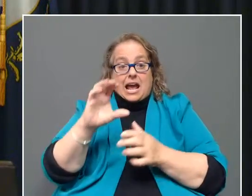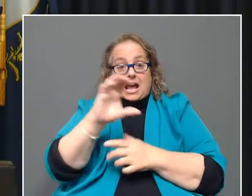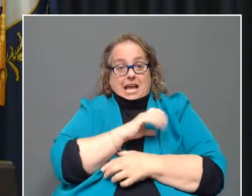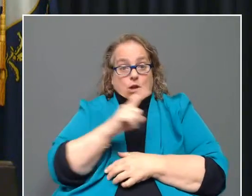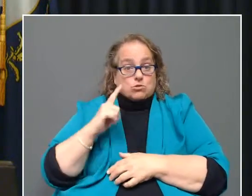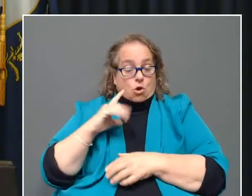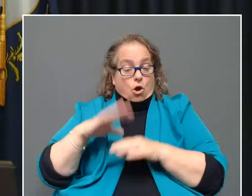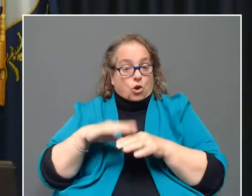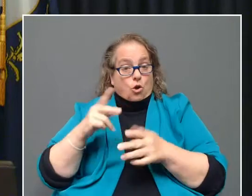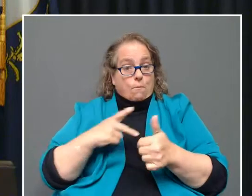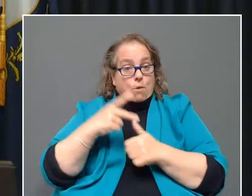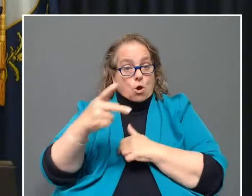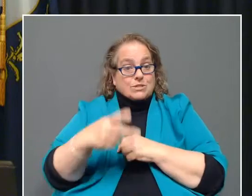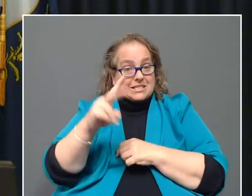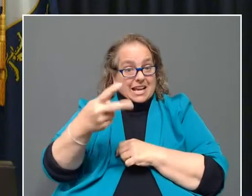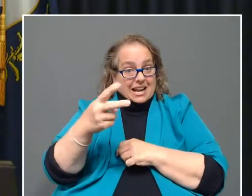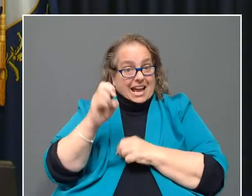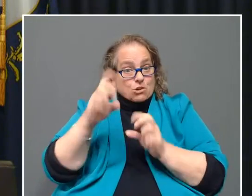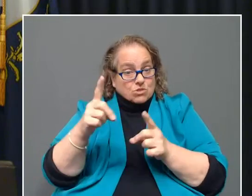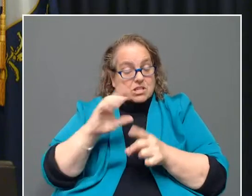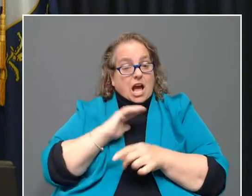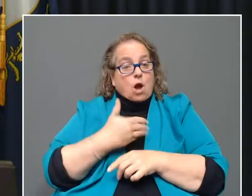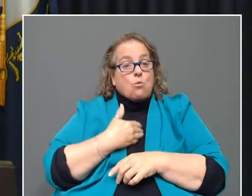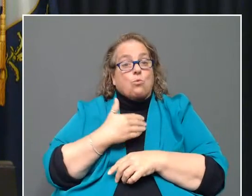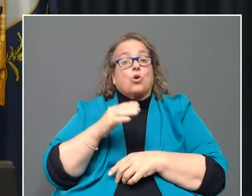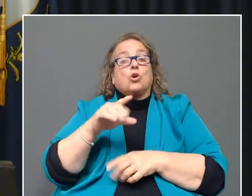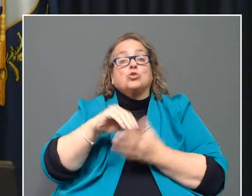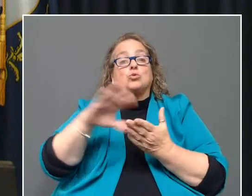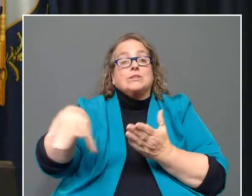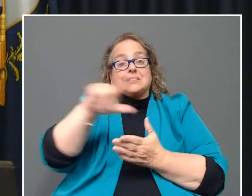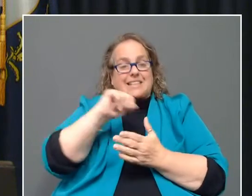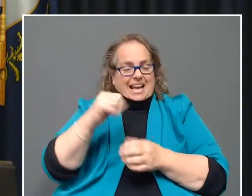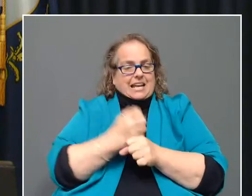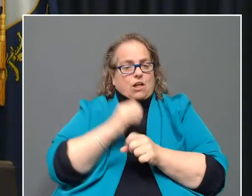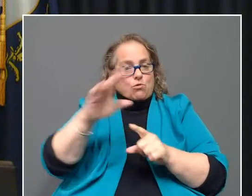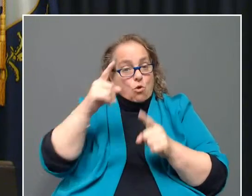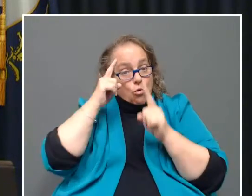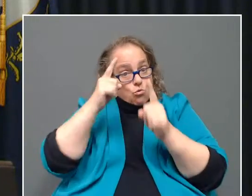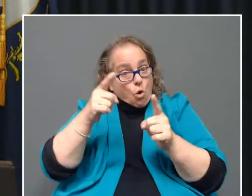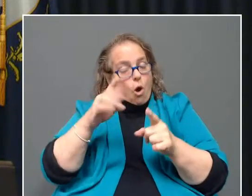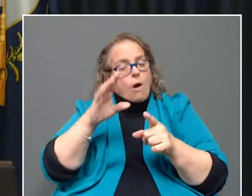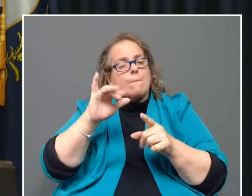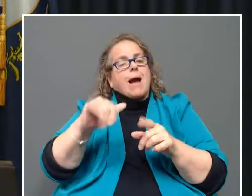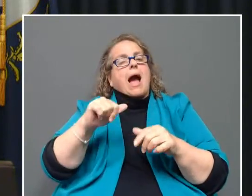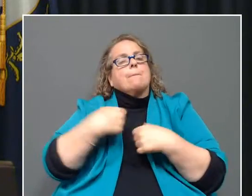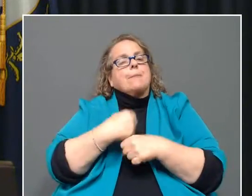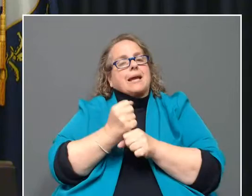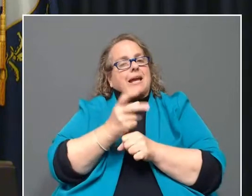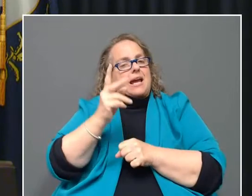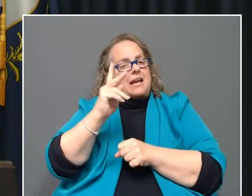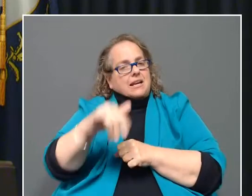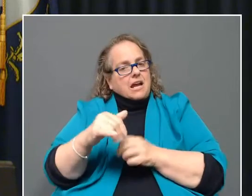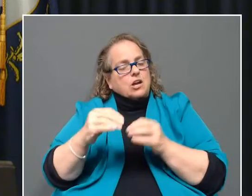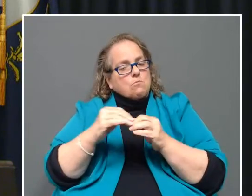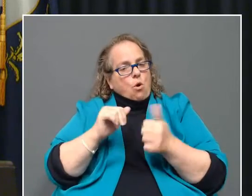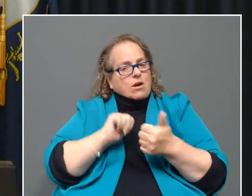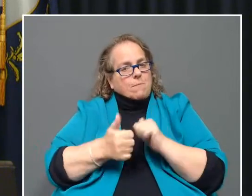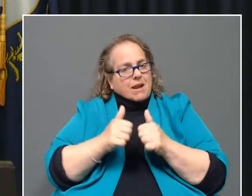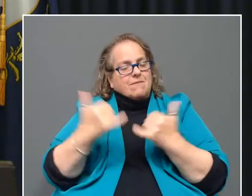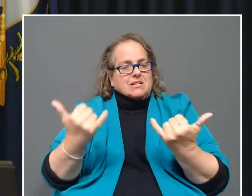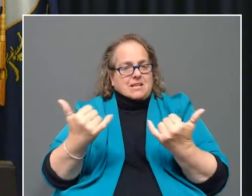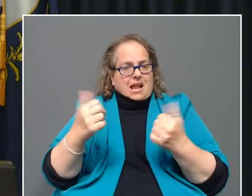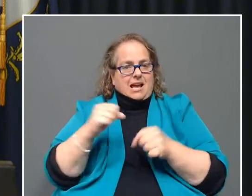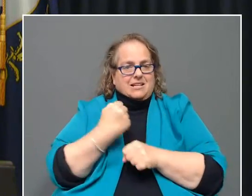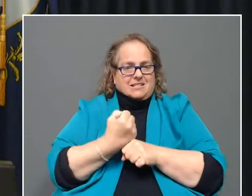our citizens can achieve their educational goals while helping make Kentucky more competitive in today's global economy. Find out more at